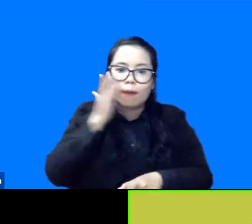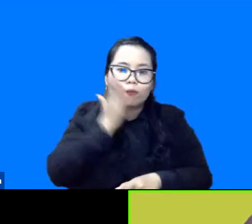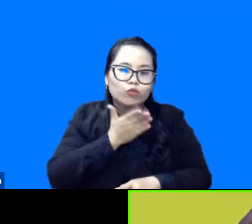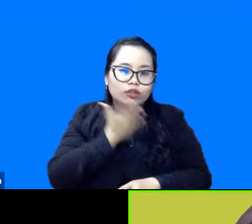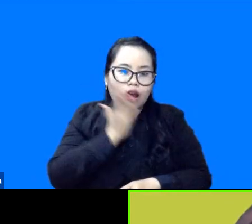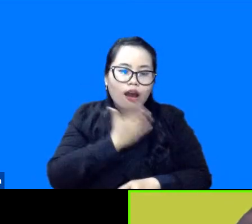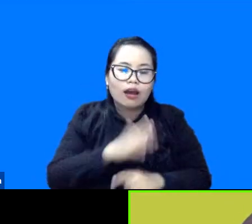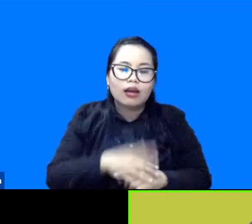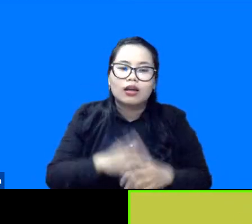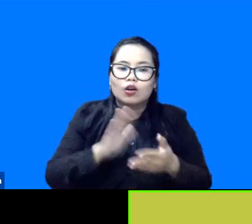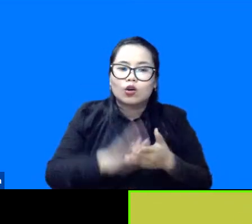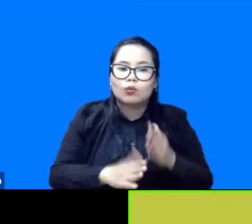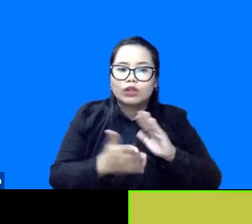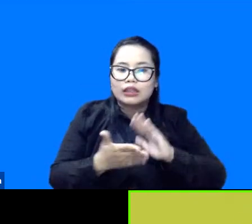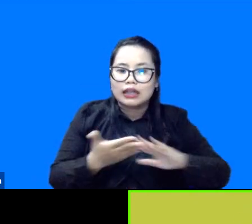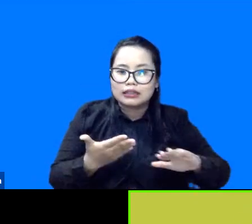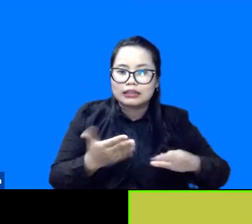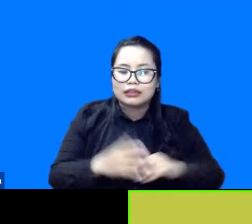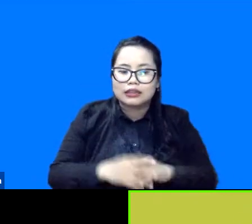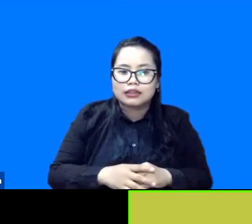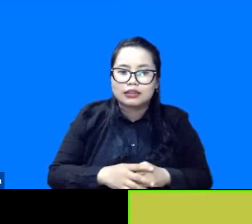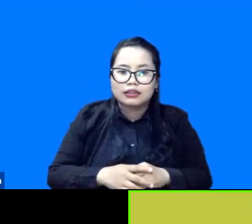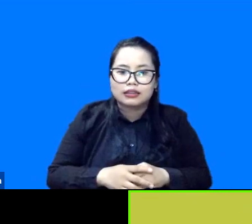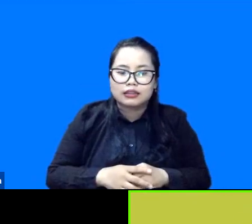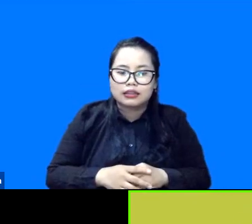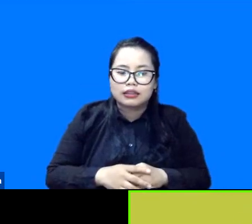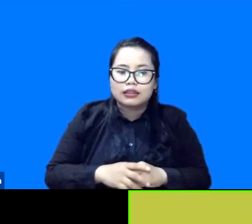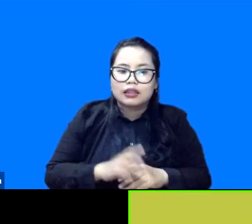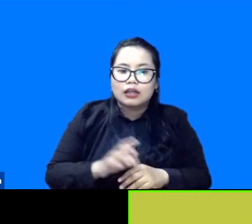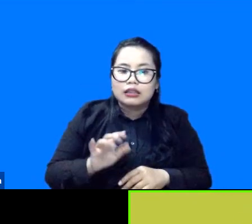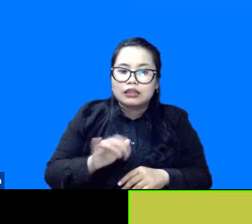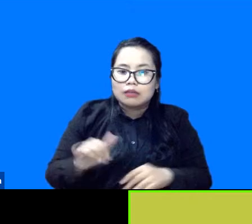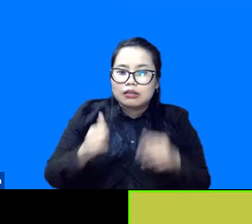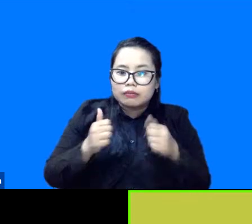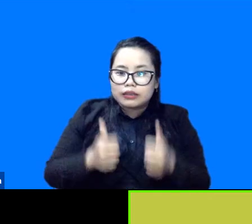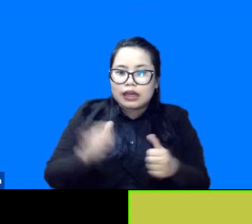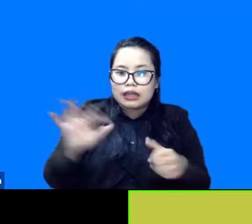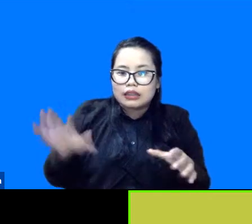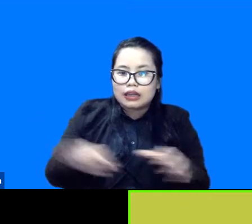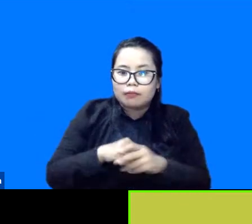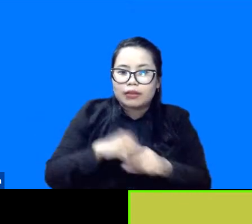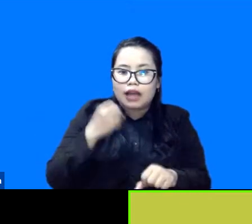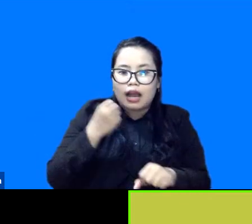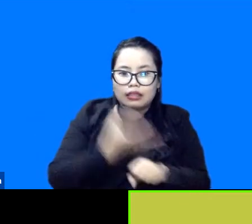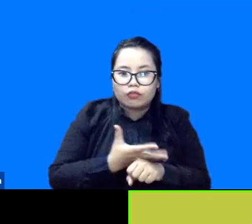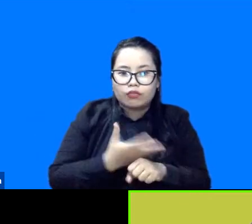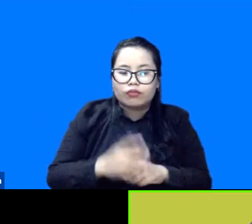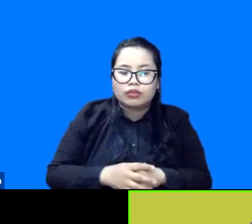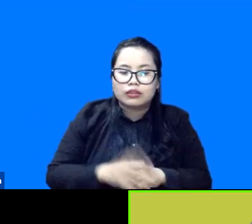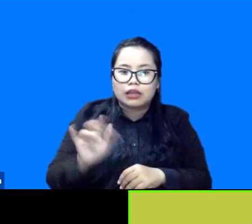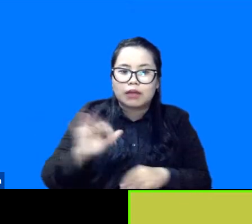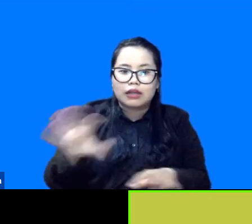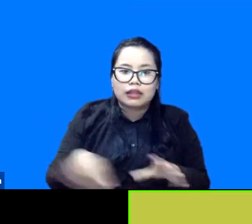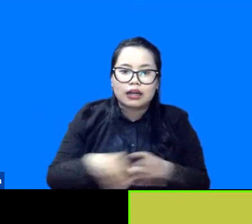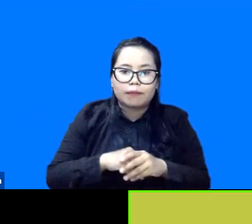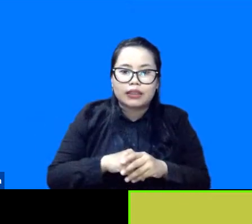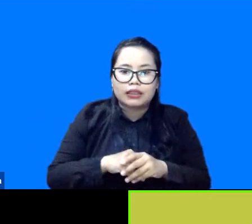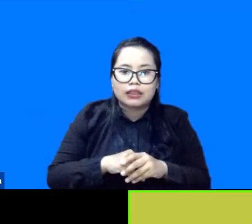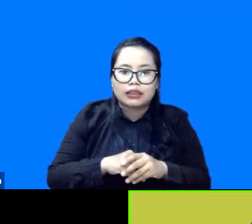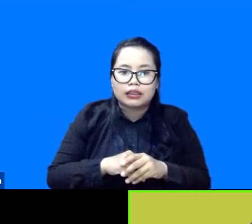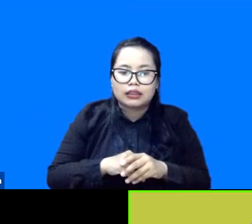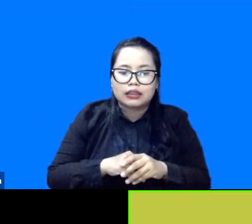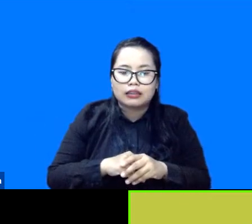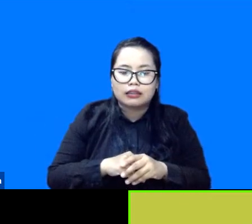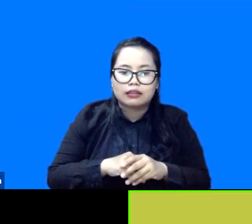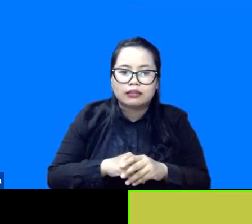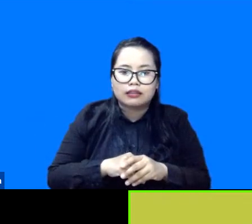communities, to be actively engaged and actively involved in not only in the discussion, but of course